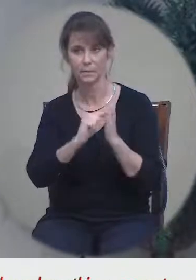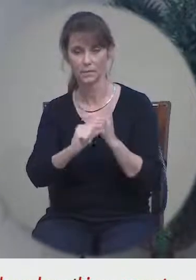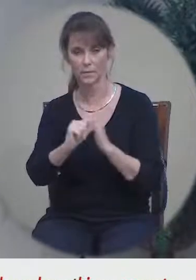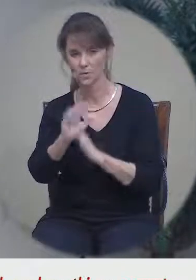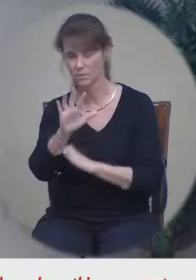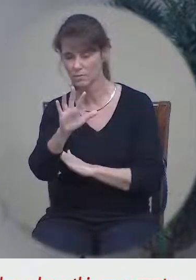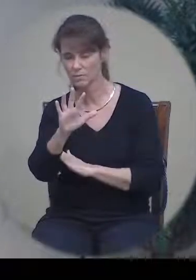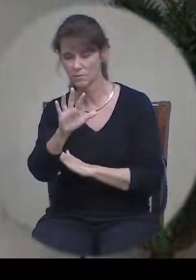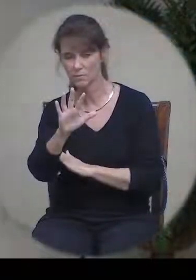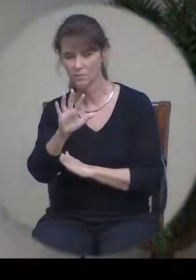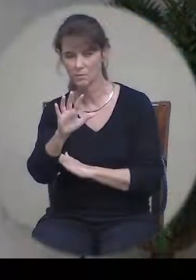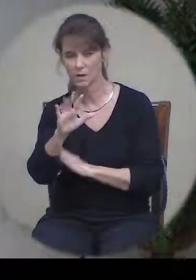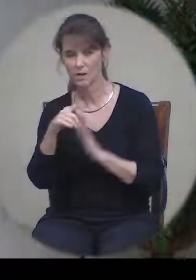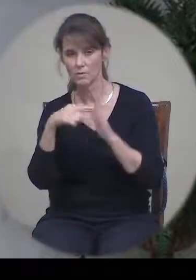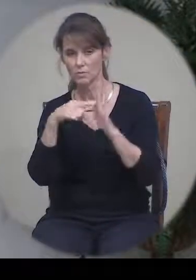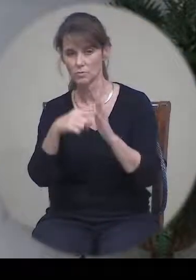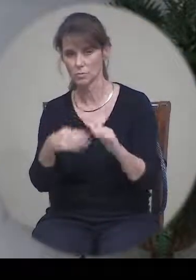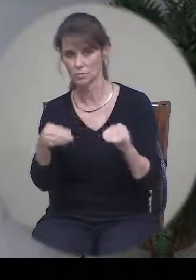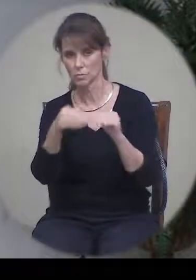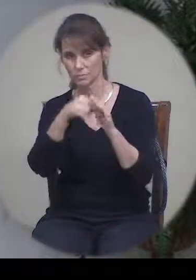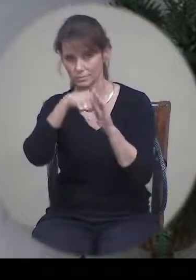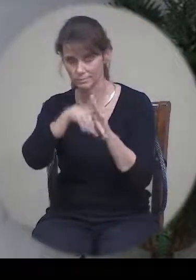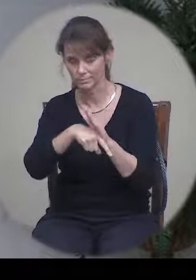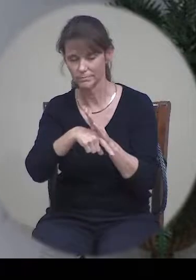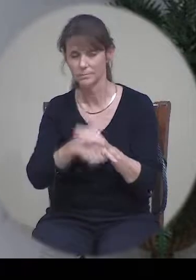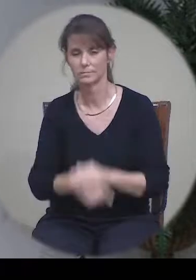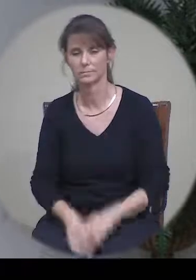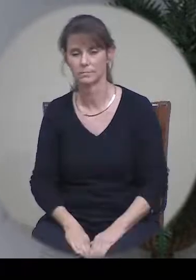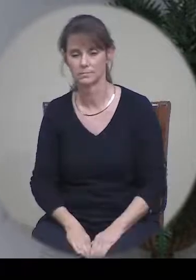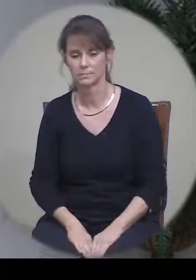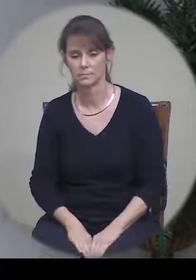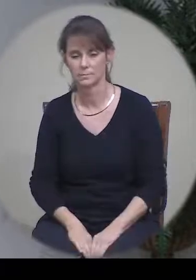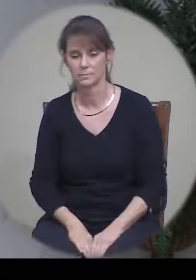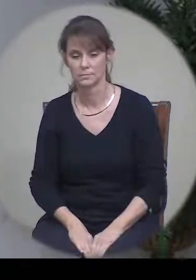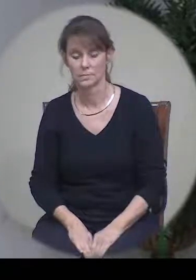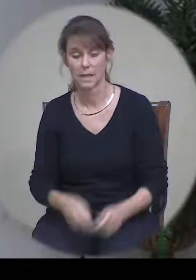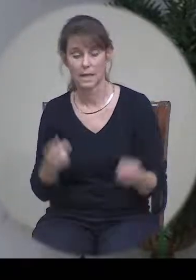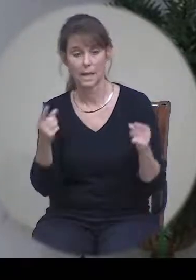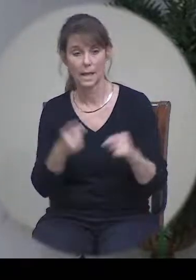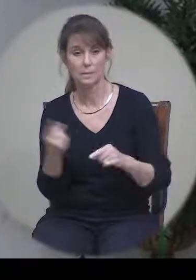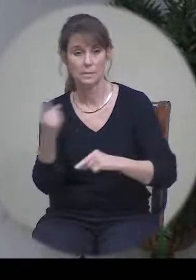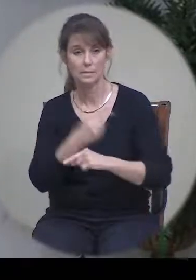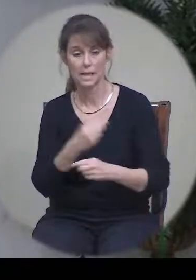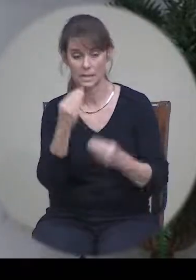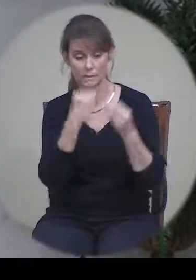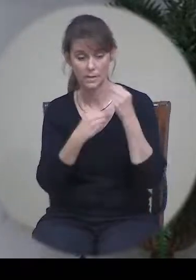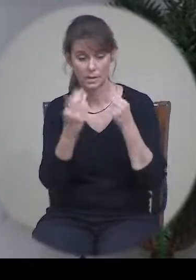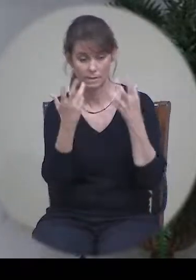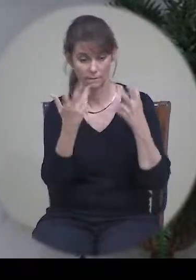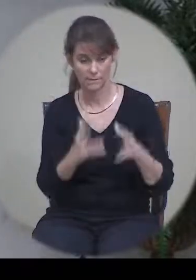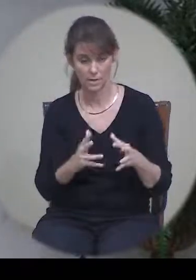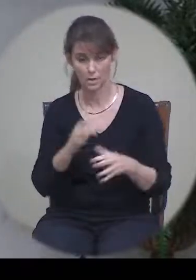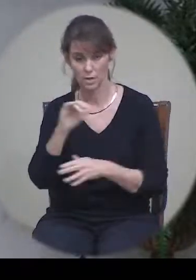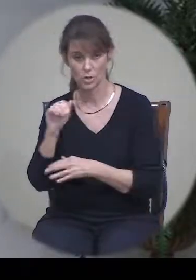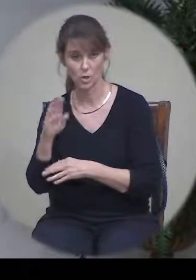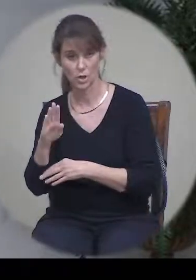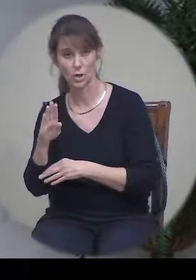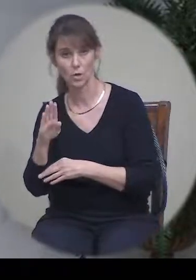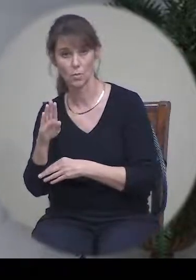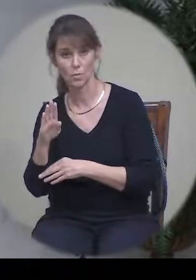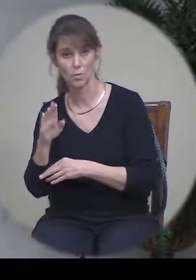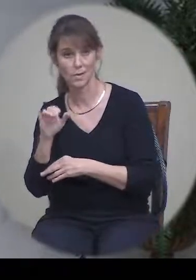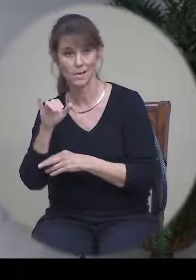that kind of point to this. Verse 5 says, when the days of feasting had completed their cycle, Job would send and consecrate